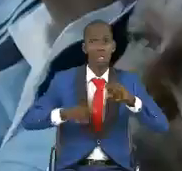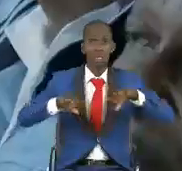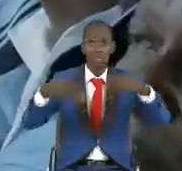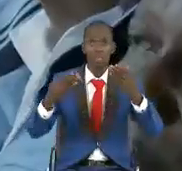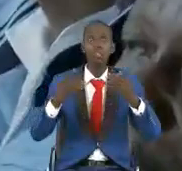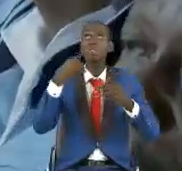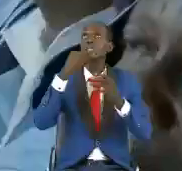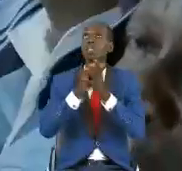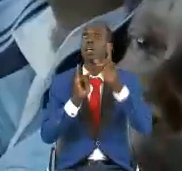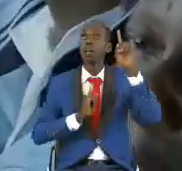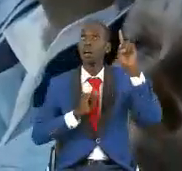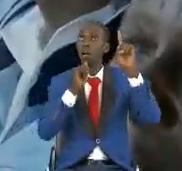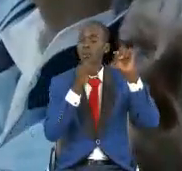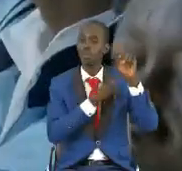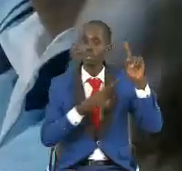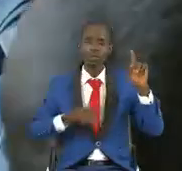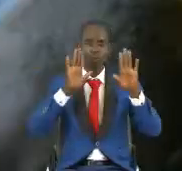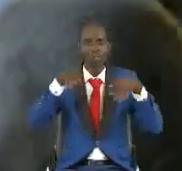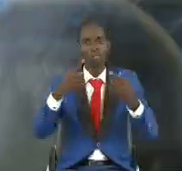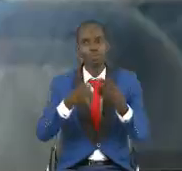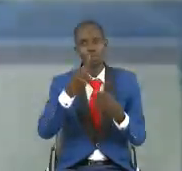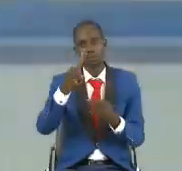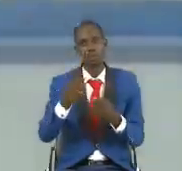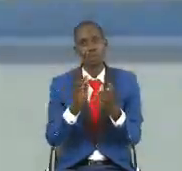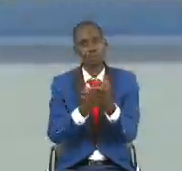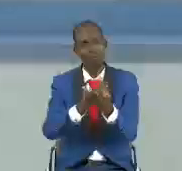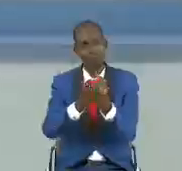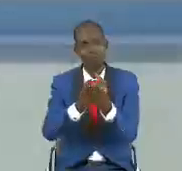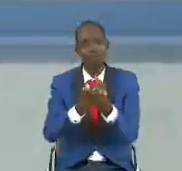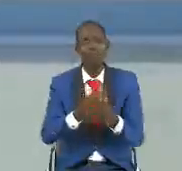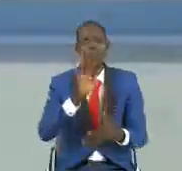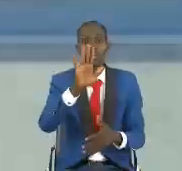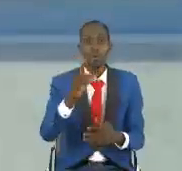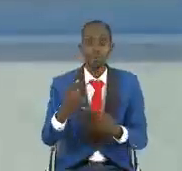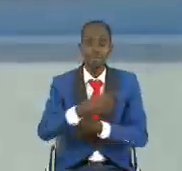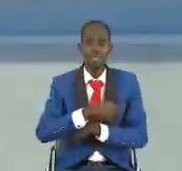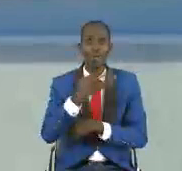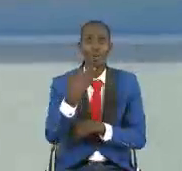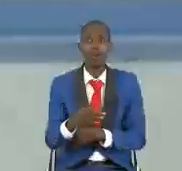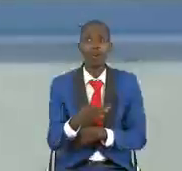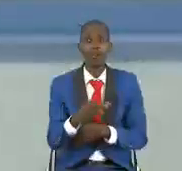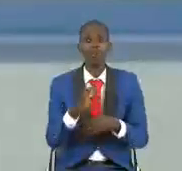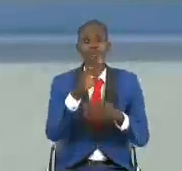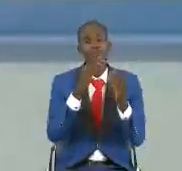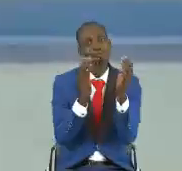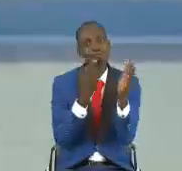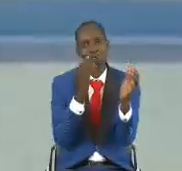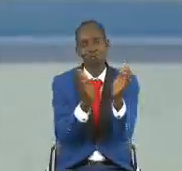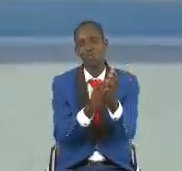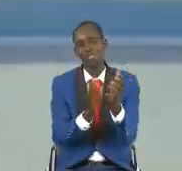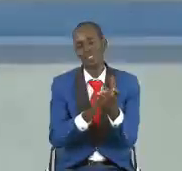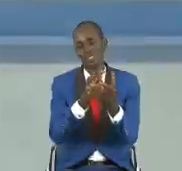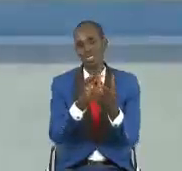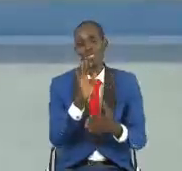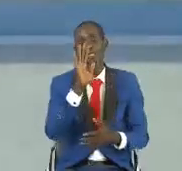tonight. Congratulations, your day of redemption has now come. Look at number two here.